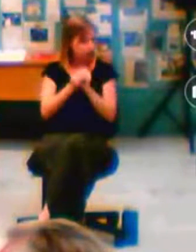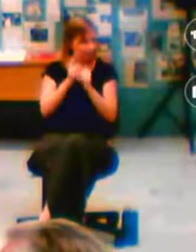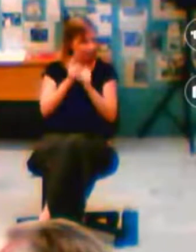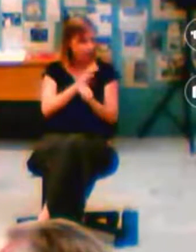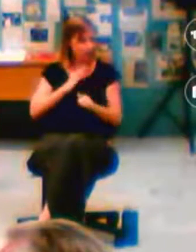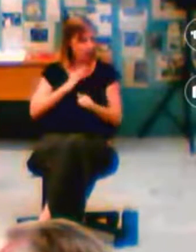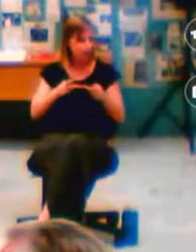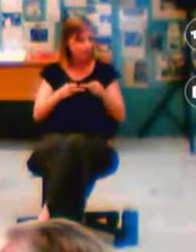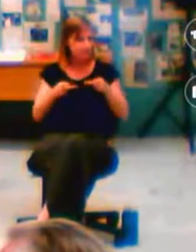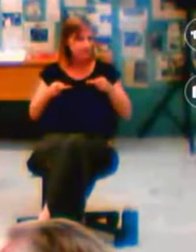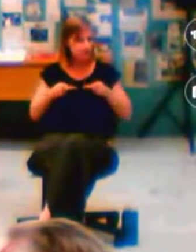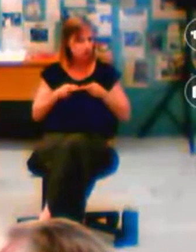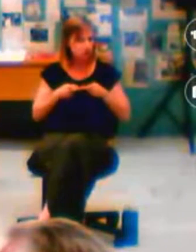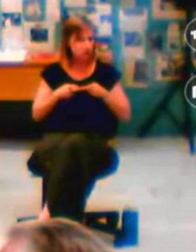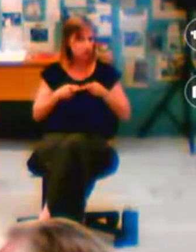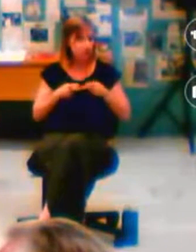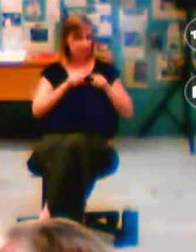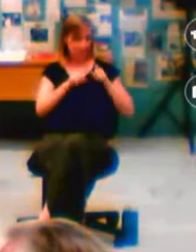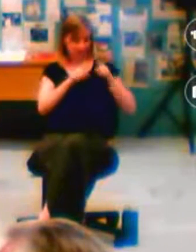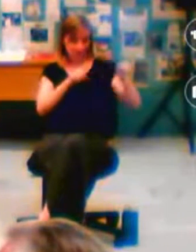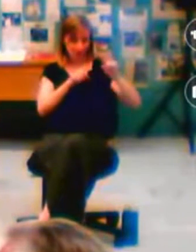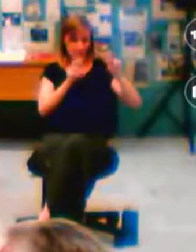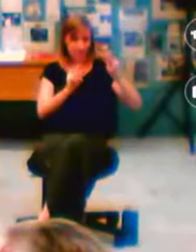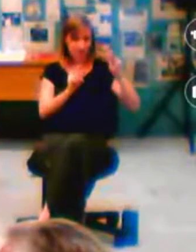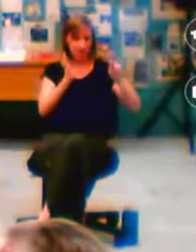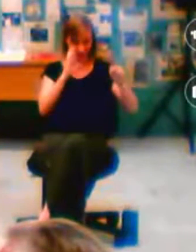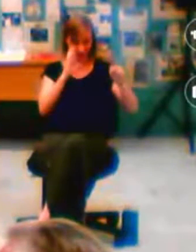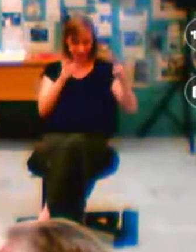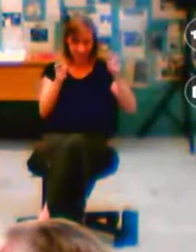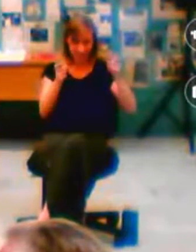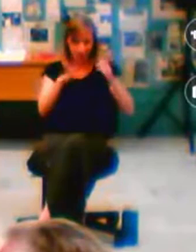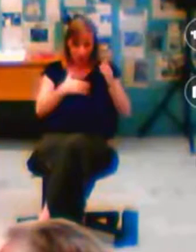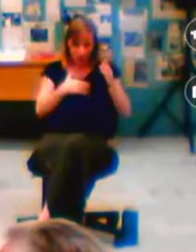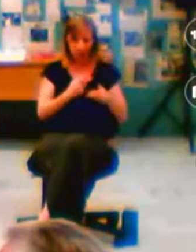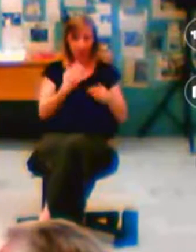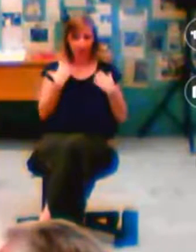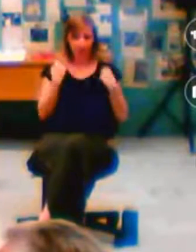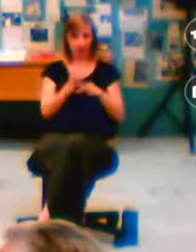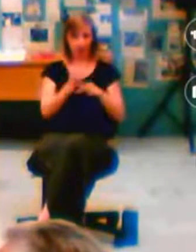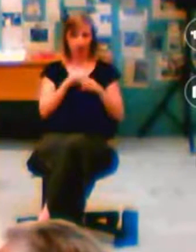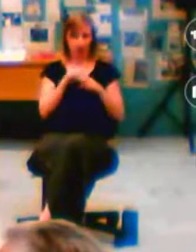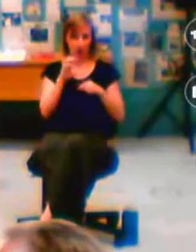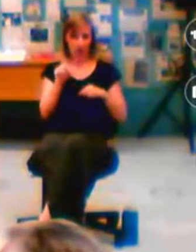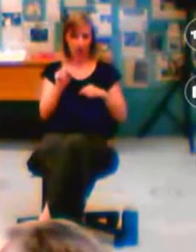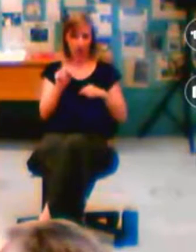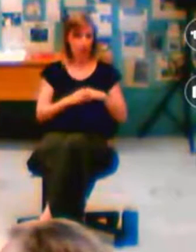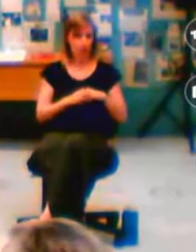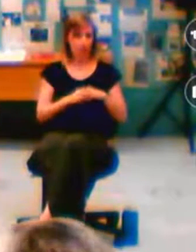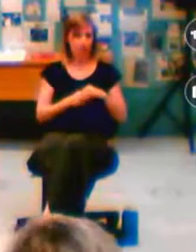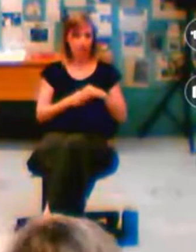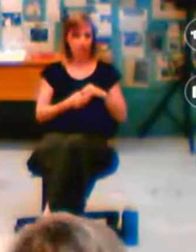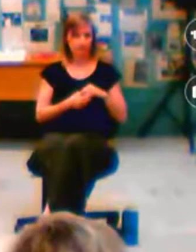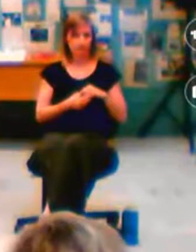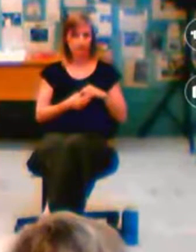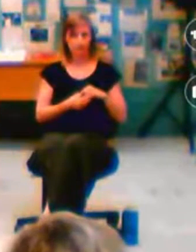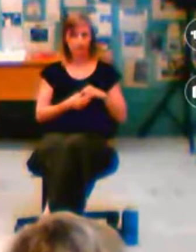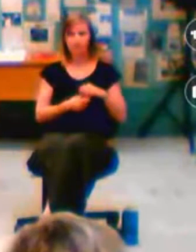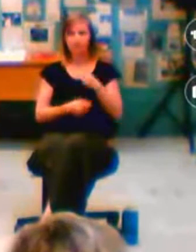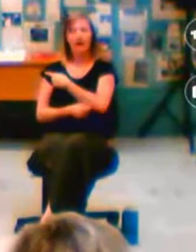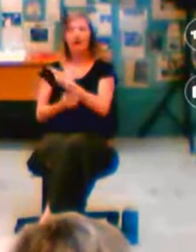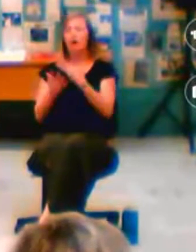There's nothing in the amendment at all that speaks to who is eligible to run for the board. Mm-hmm.